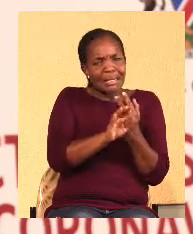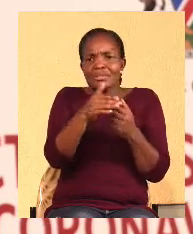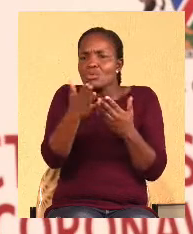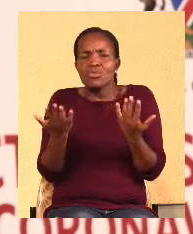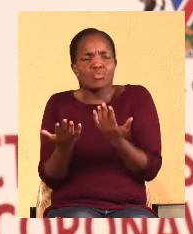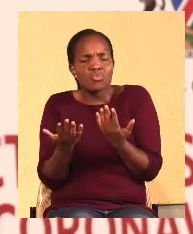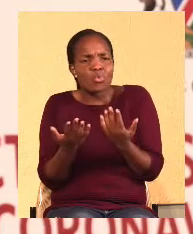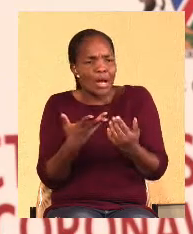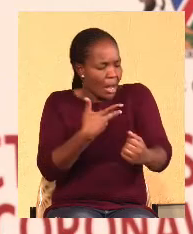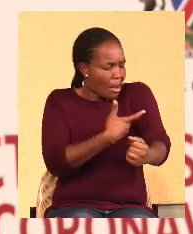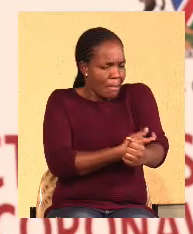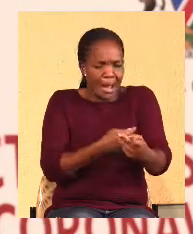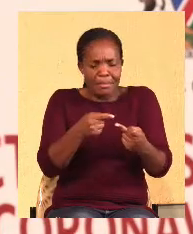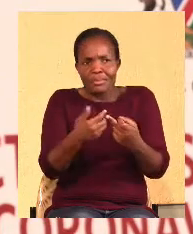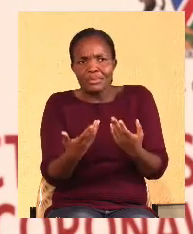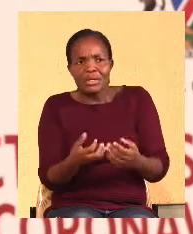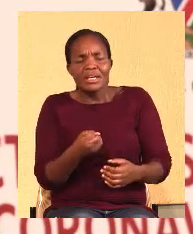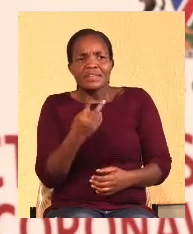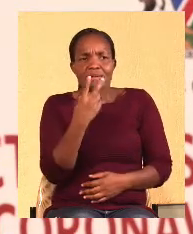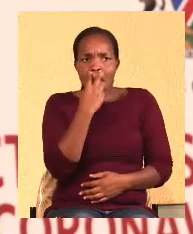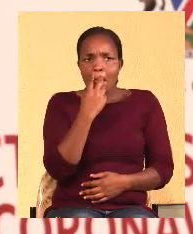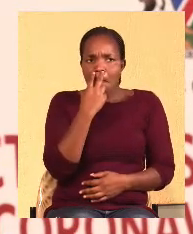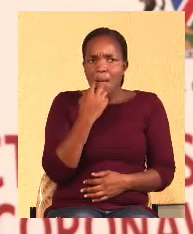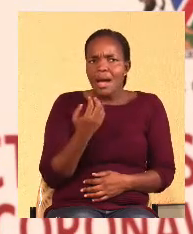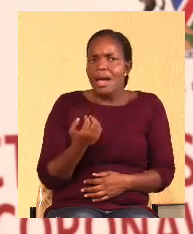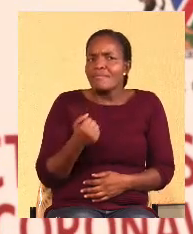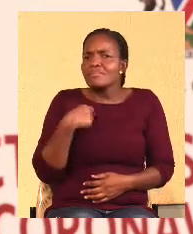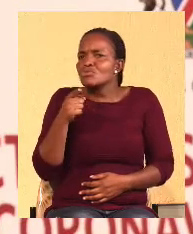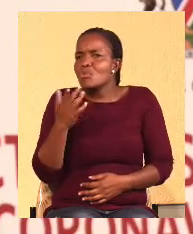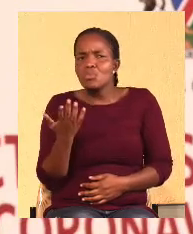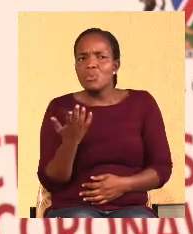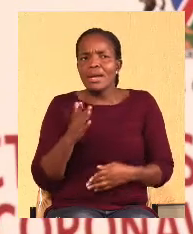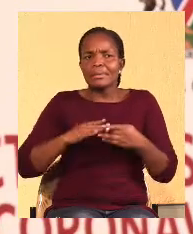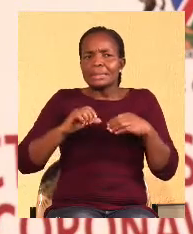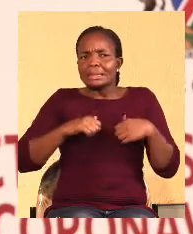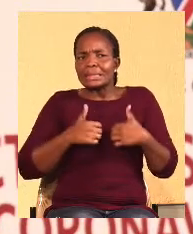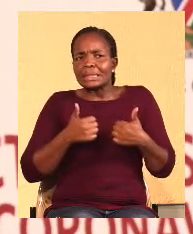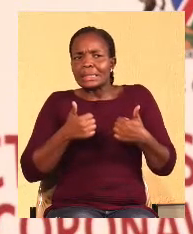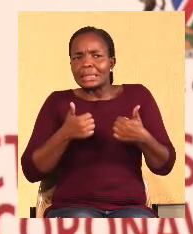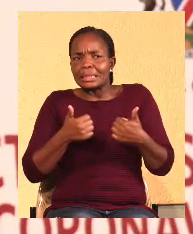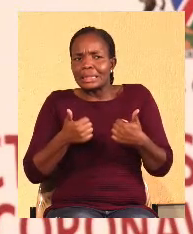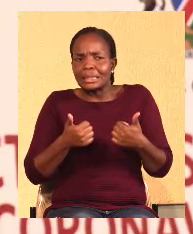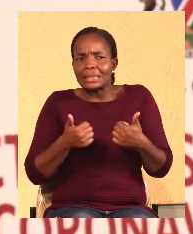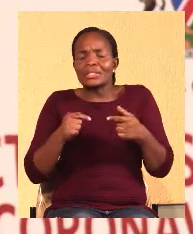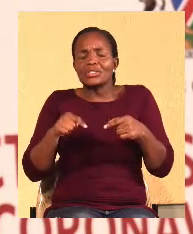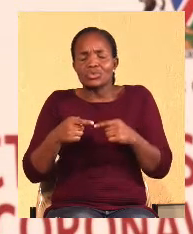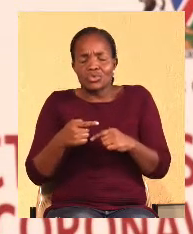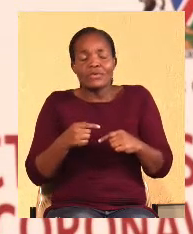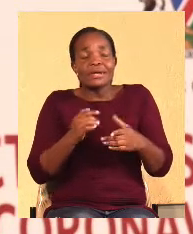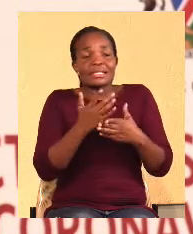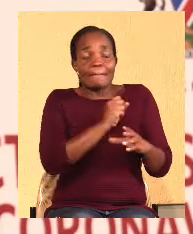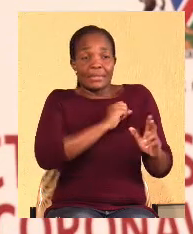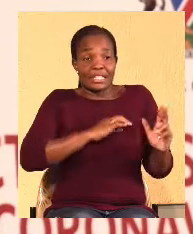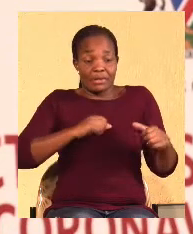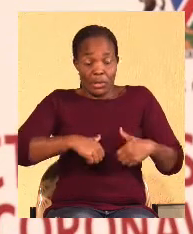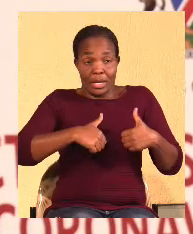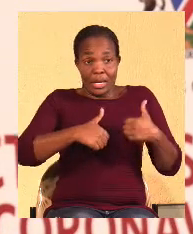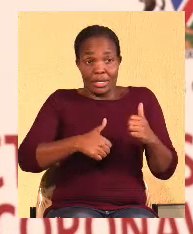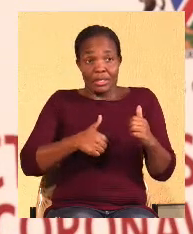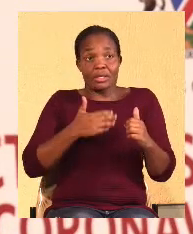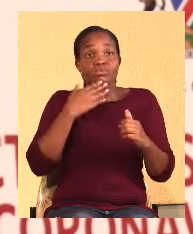and symptoms of flu, health, and also we also receive calls from the health care workers who are